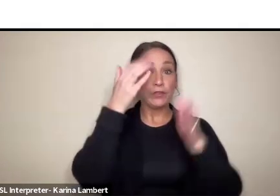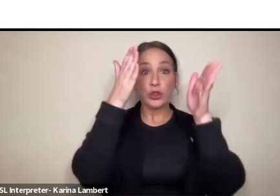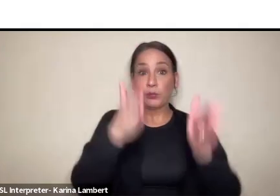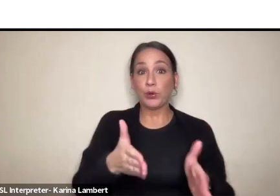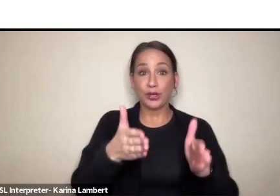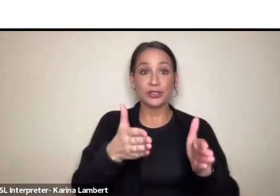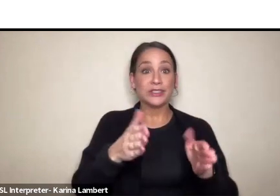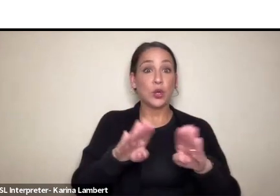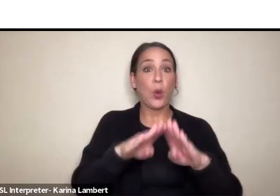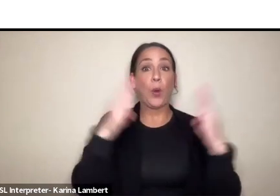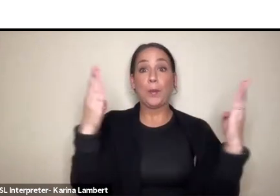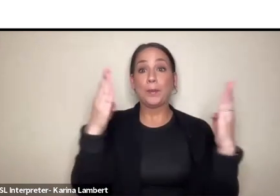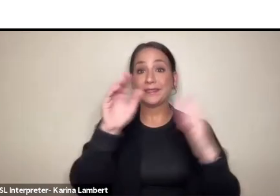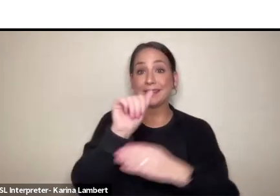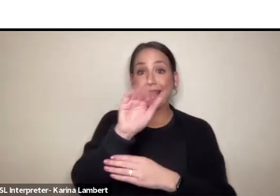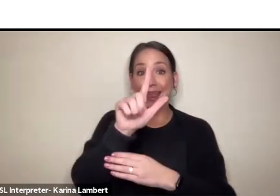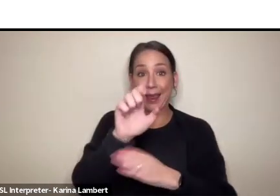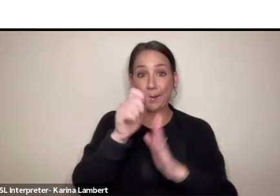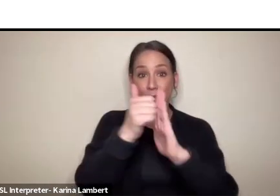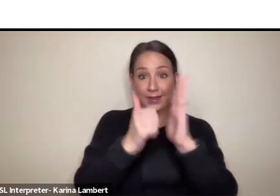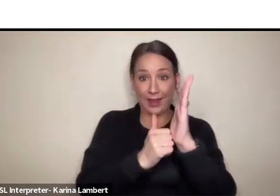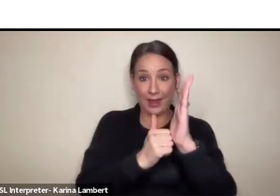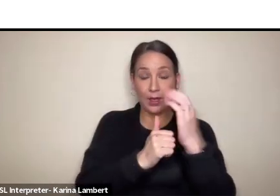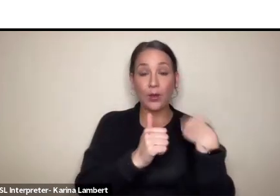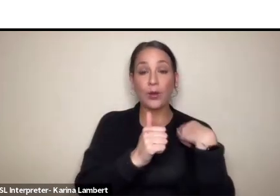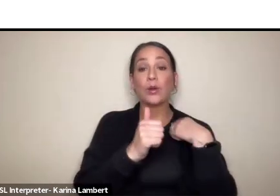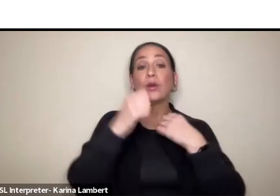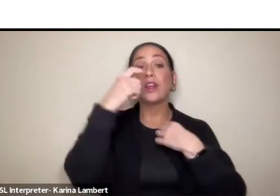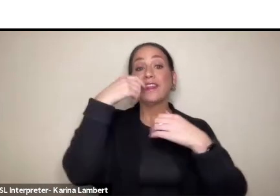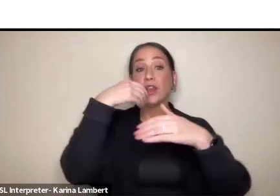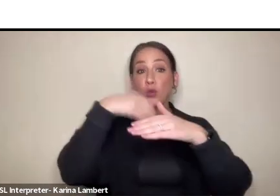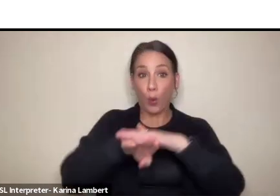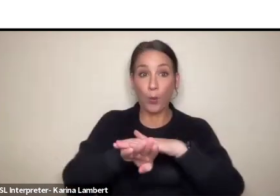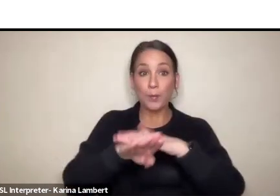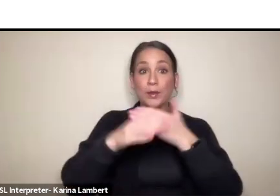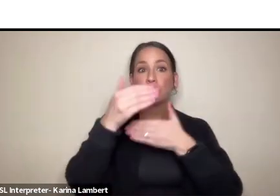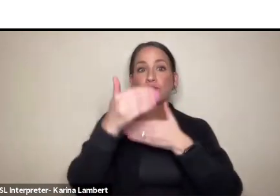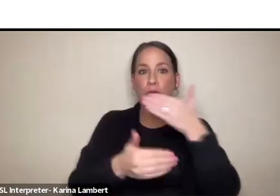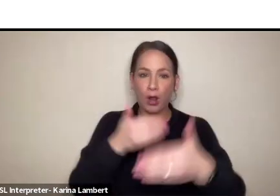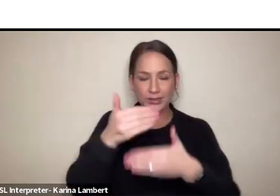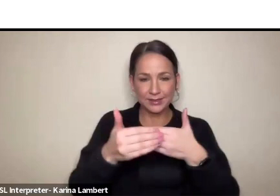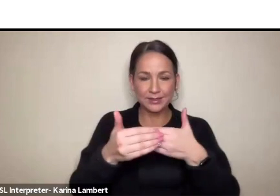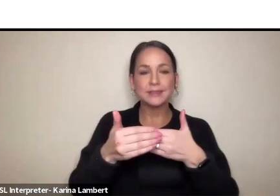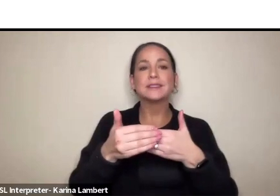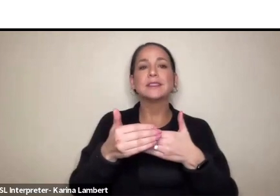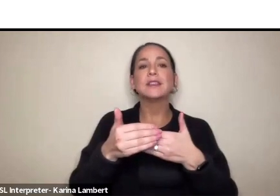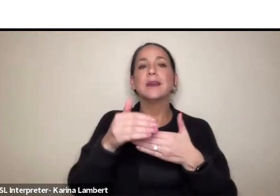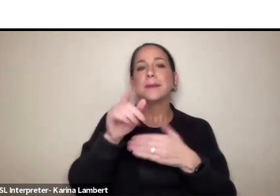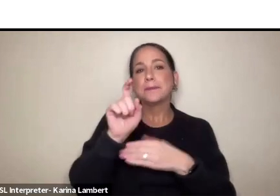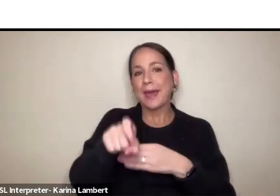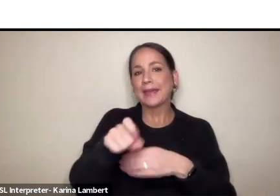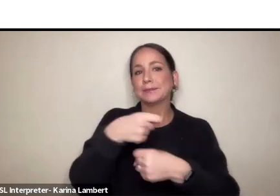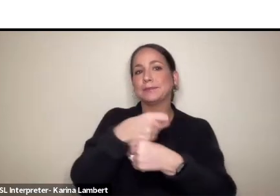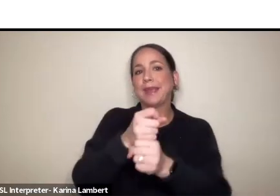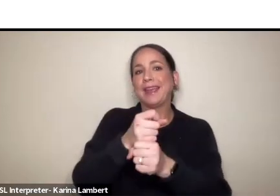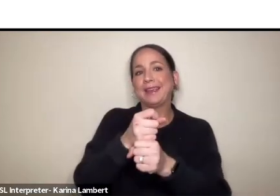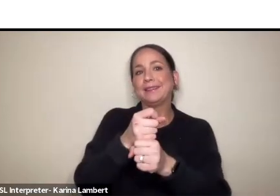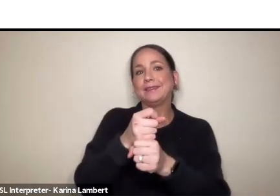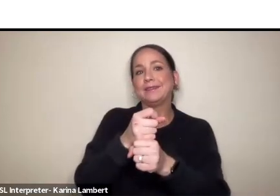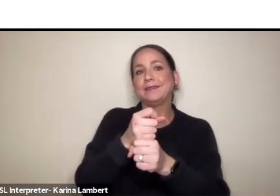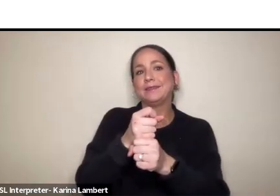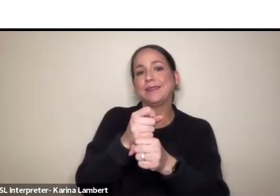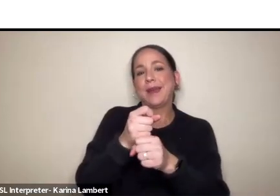an ABLE account, whenever they do the enrollment process, they will be asked to make an initial contribution, and the minimum for